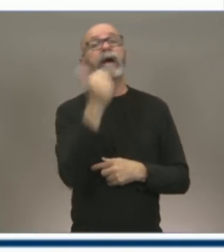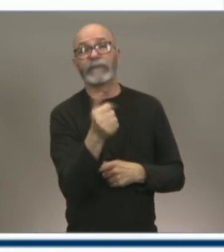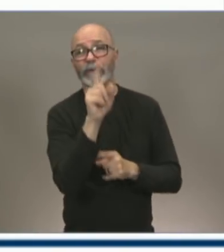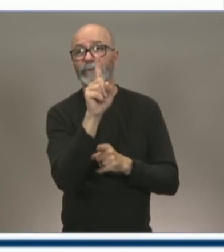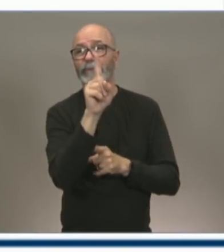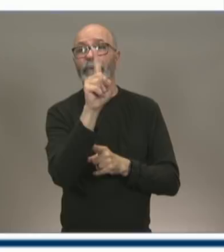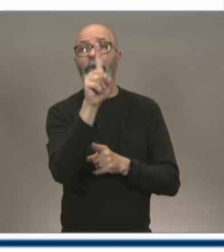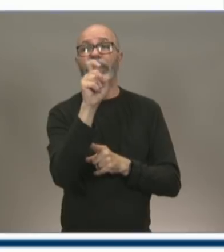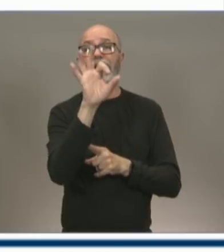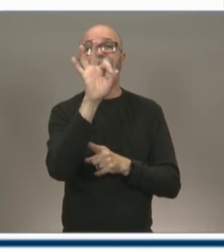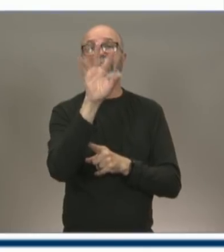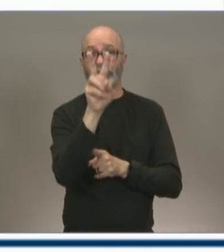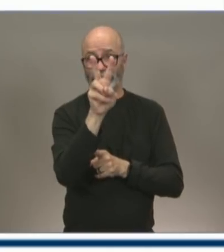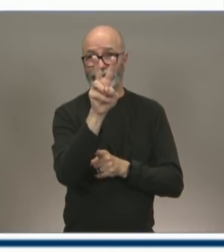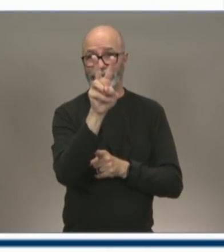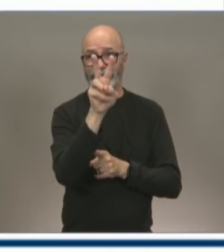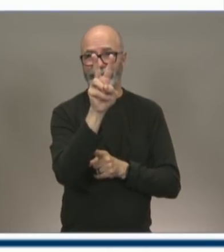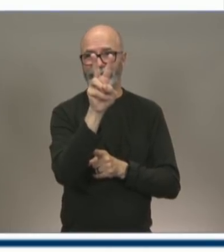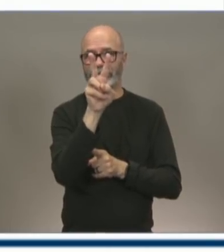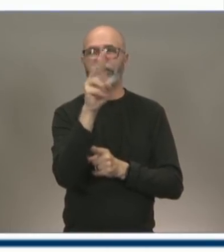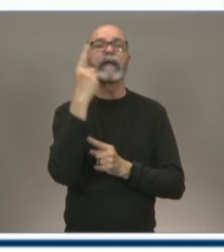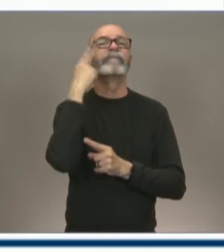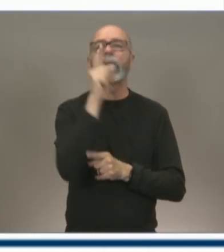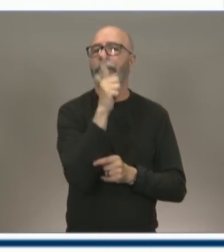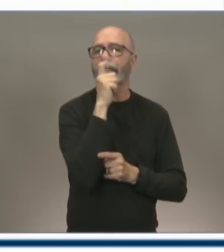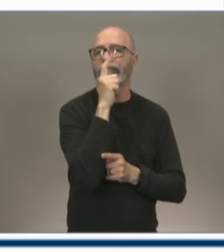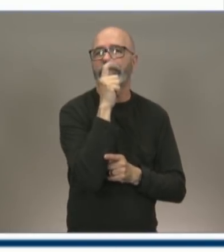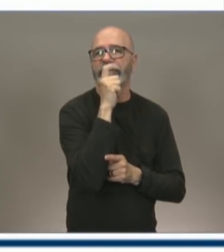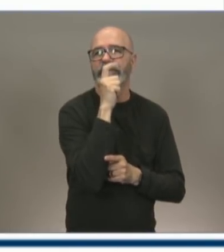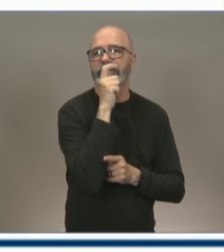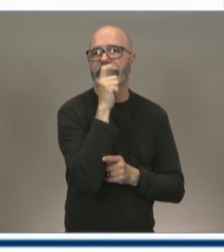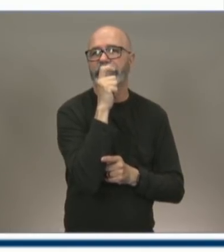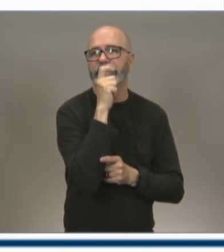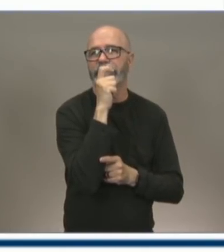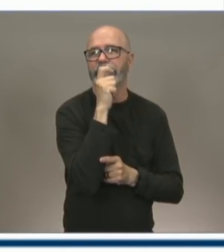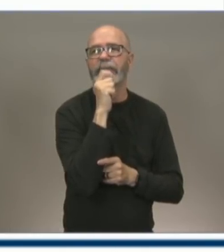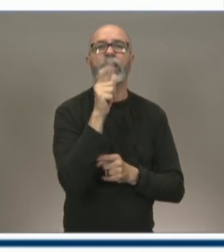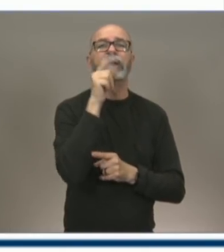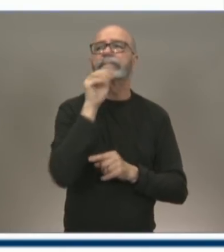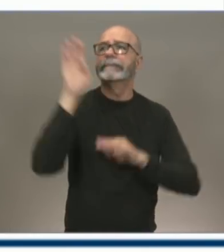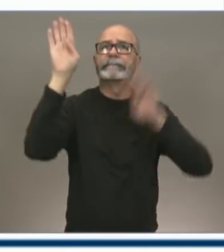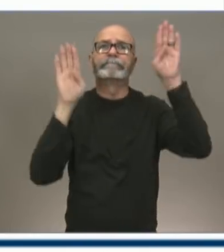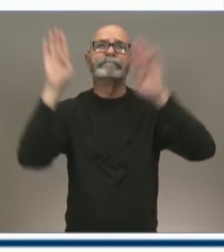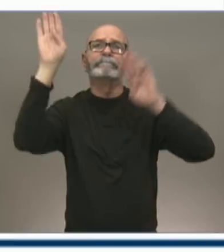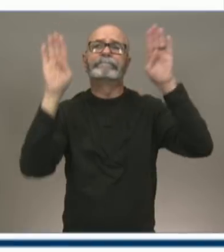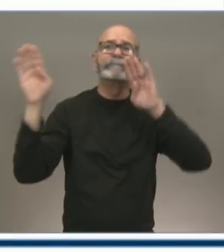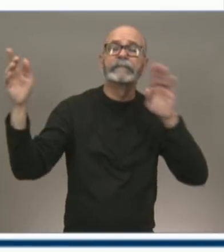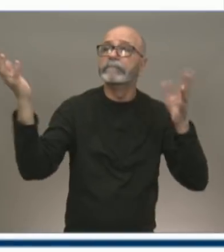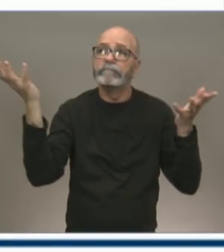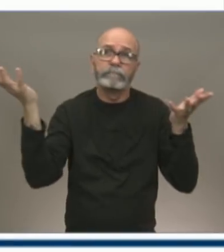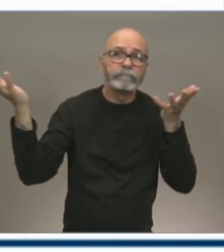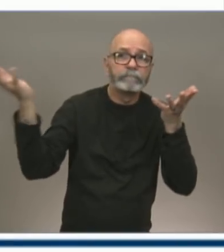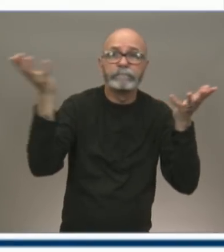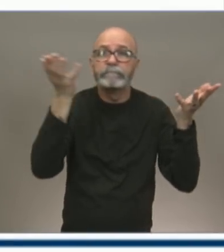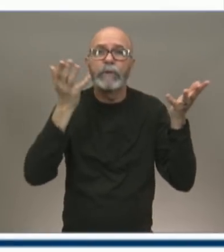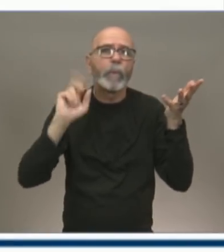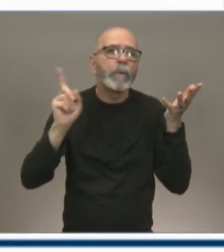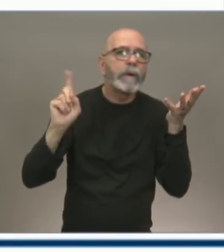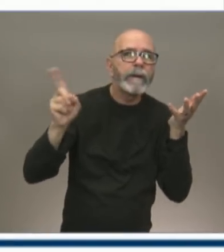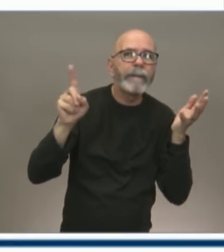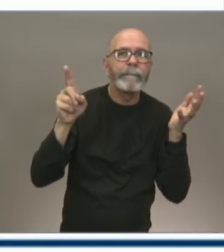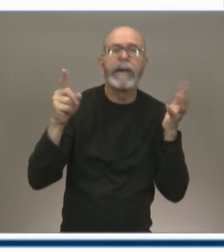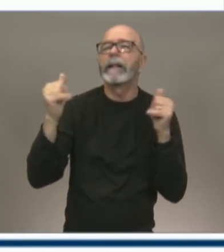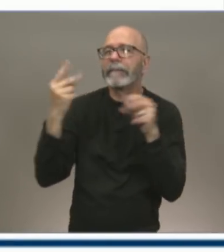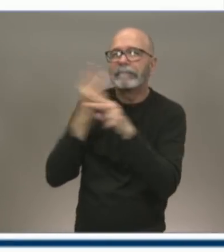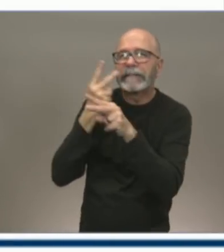for private sector to tender on, and we'll continue to make those assessments. As you